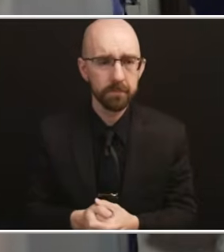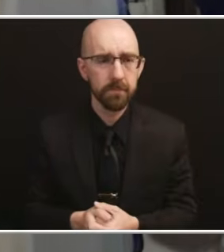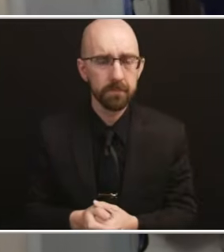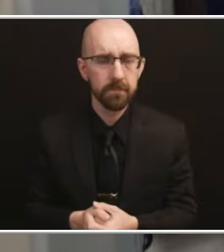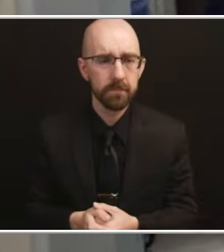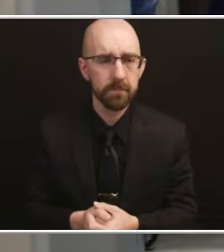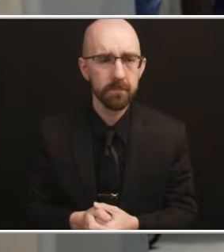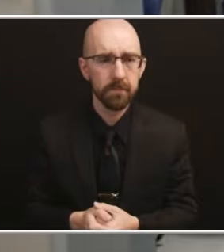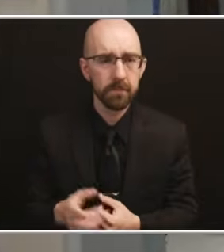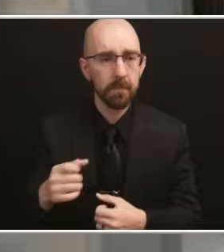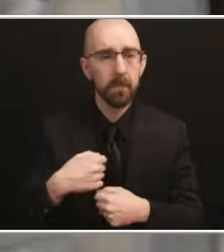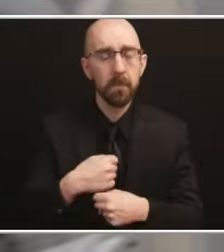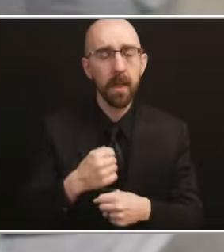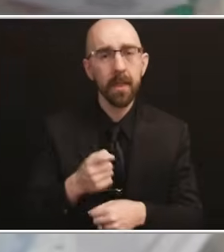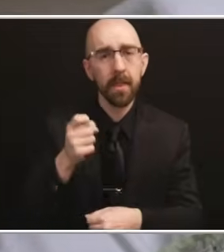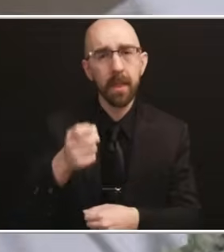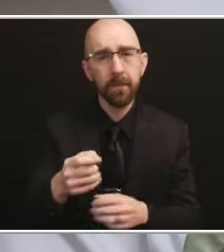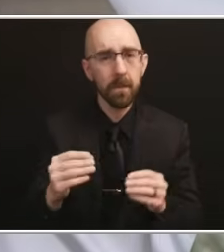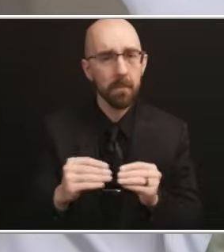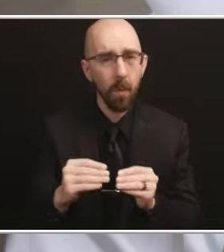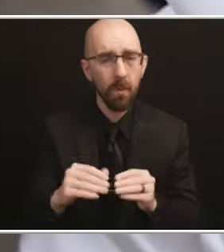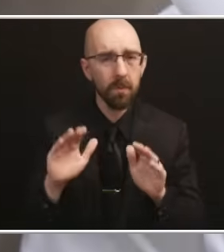Making the gift even more incredible,